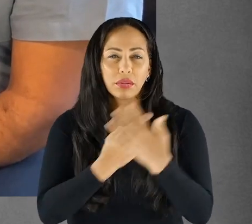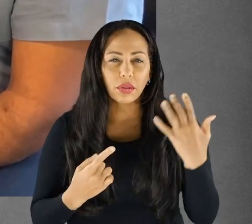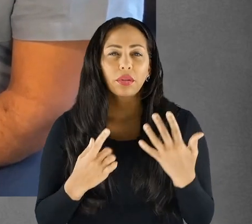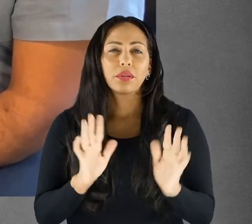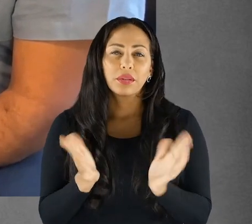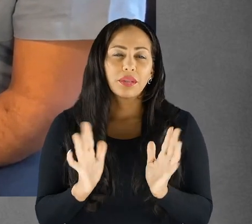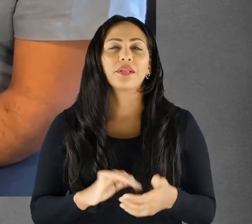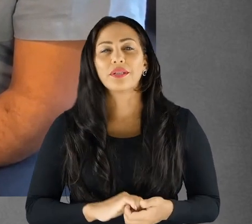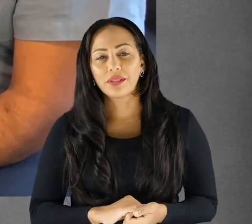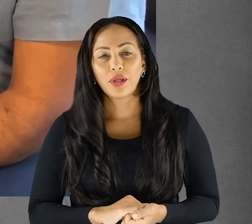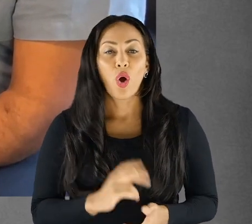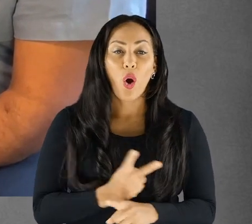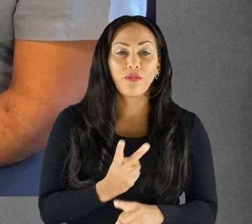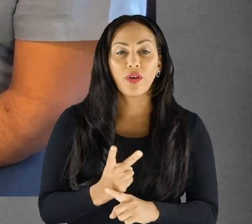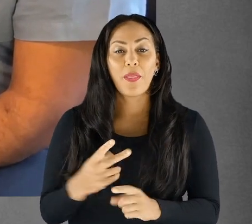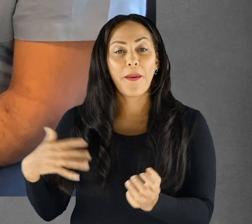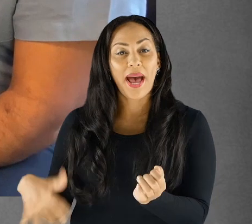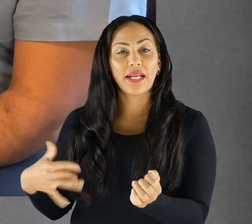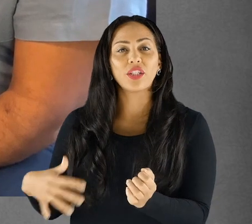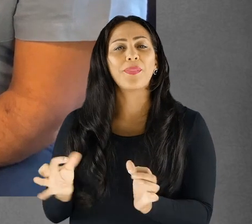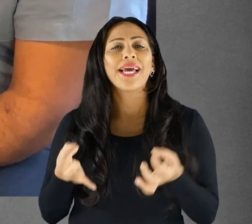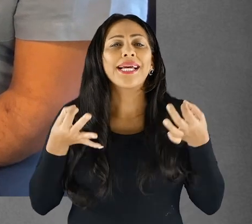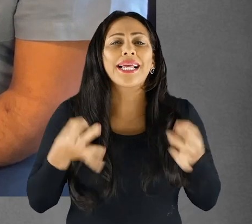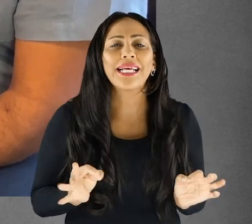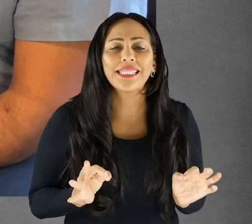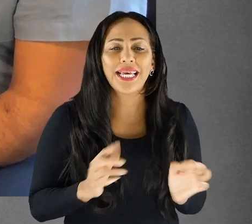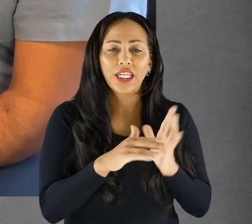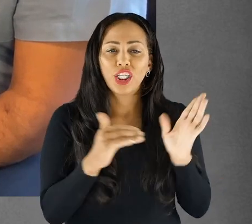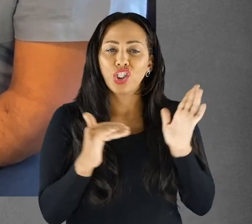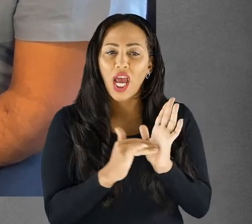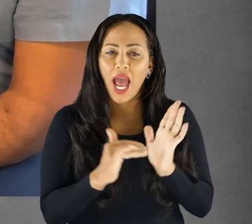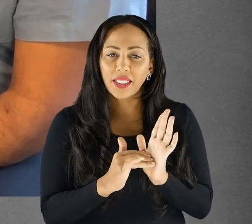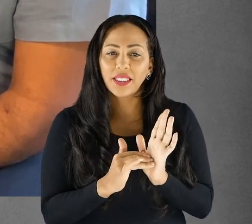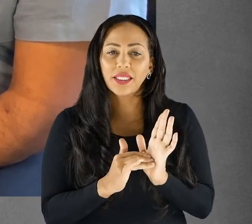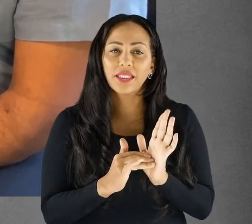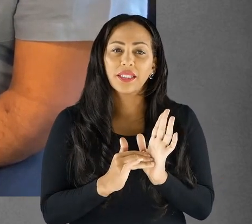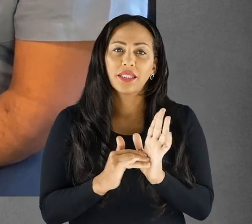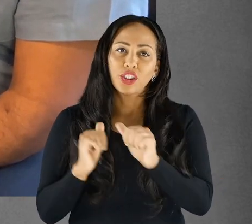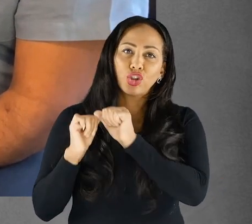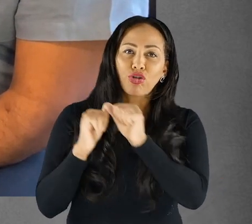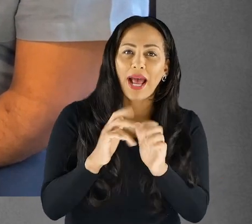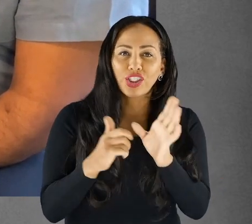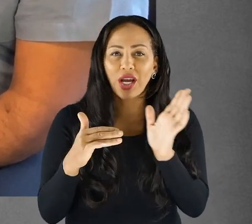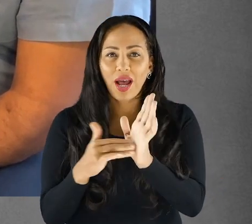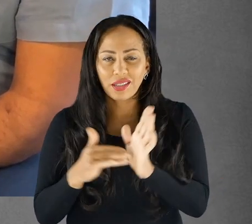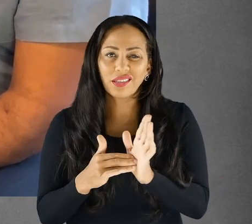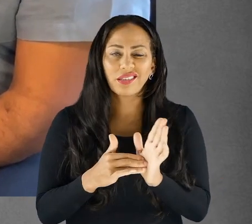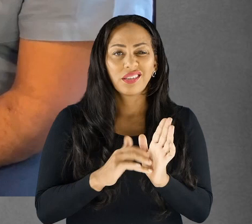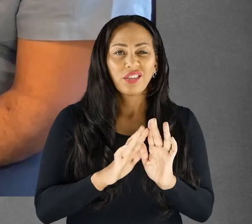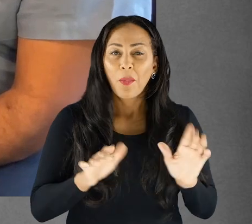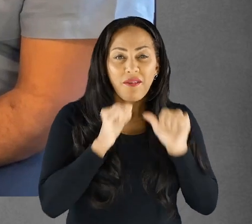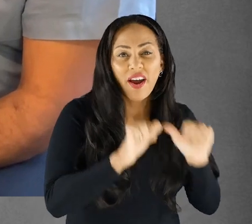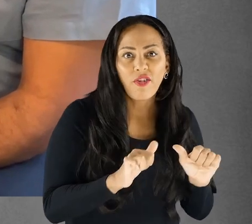in community centres or backs of pubs. Right. Doing and often the bands would be more towards classic and trad